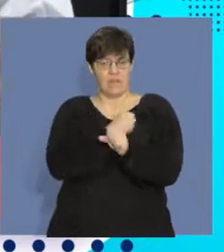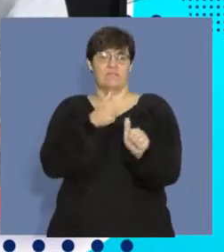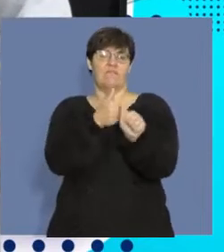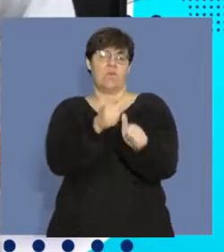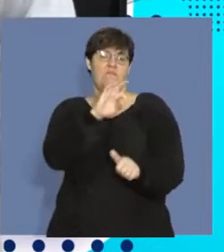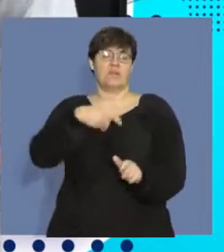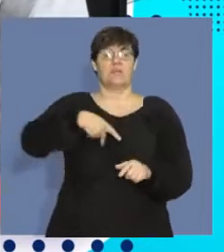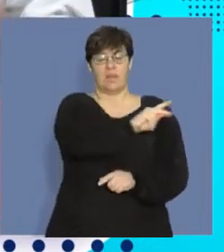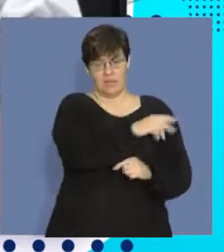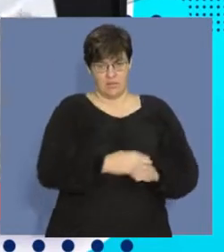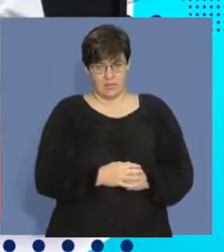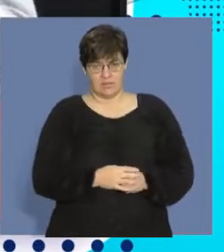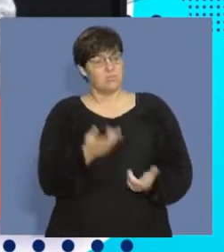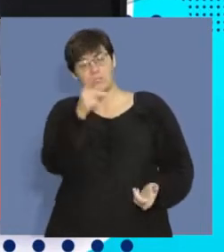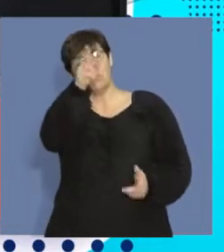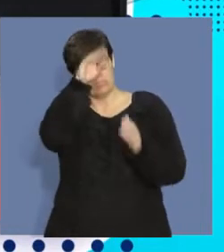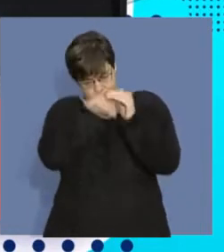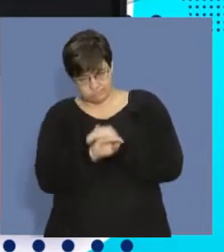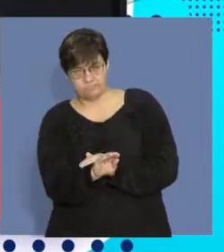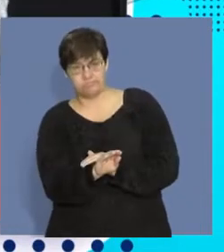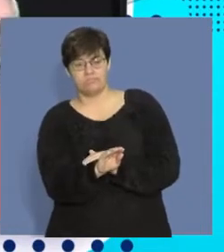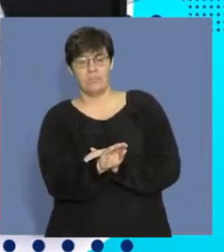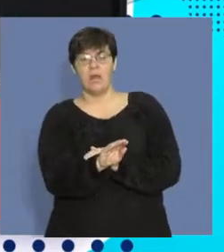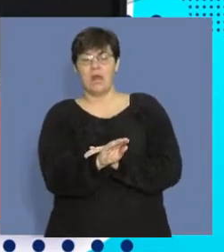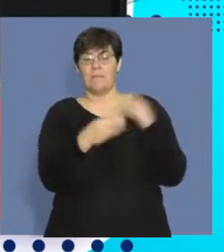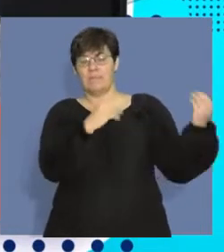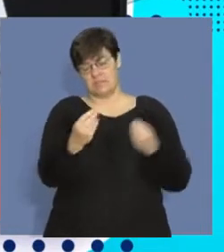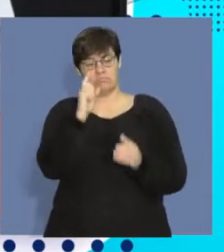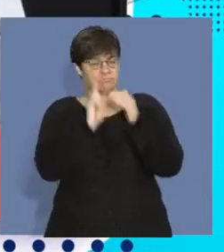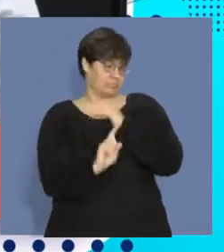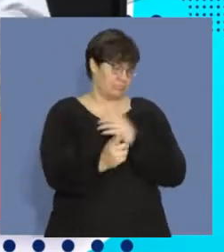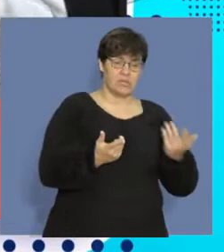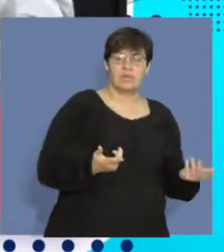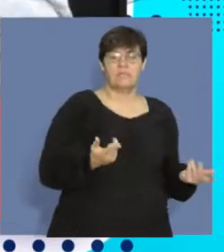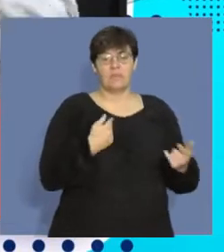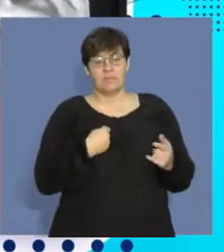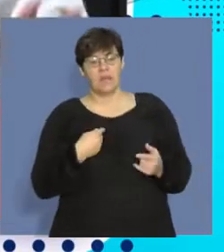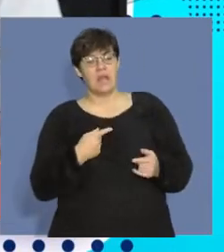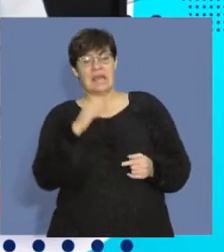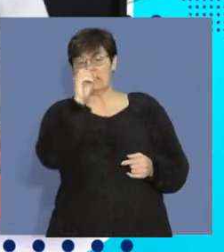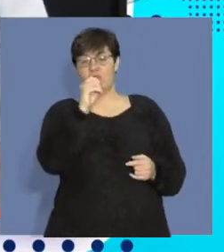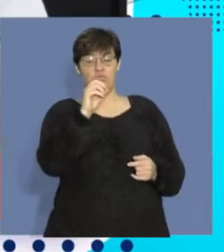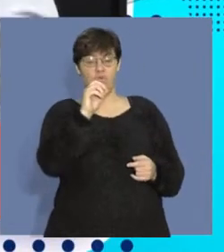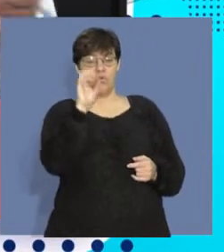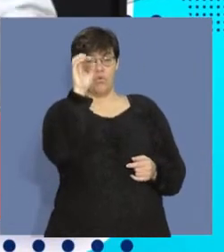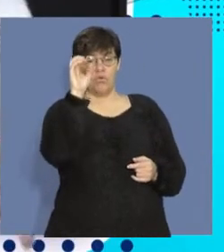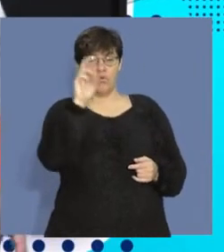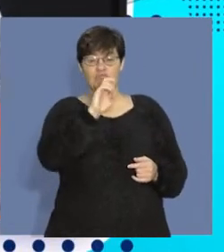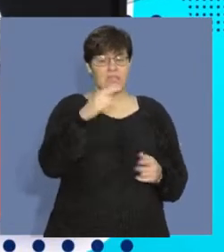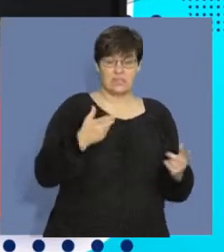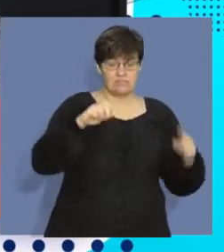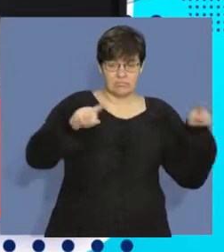yourself when you go into a business and you buy an item which is either which is not zero rated or